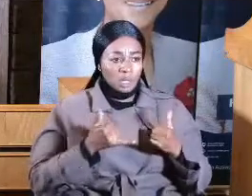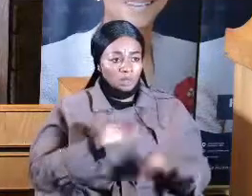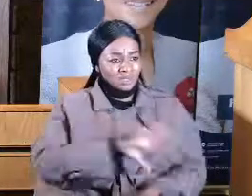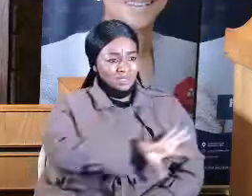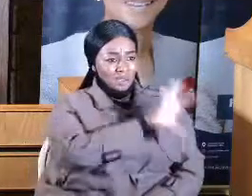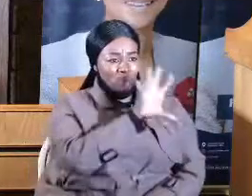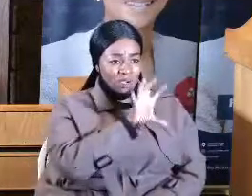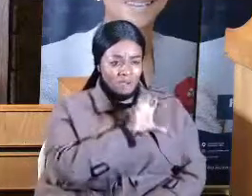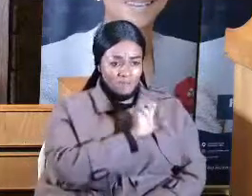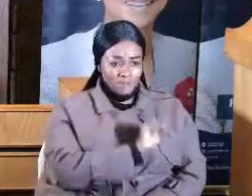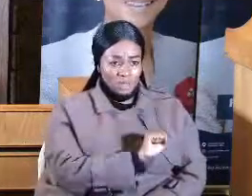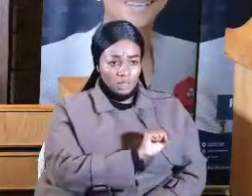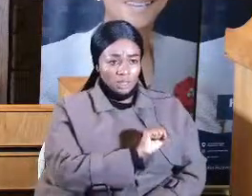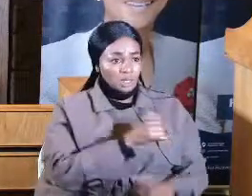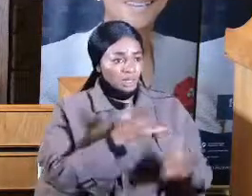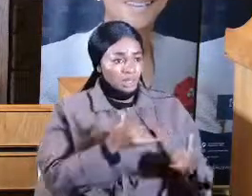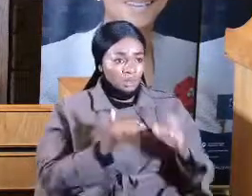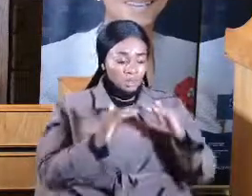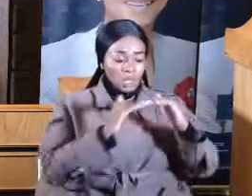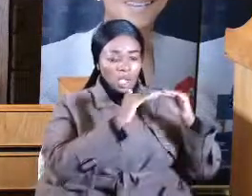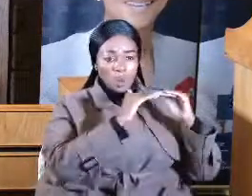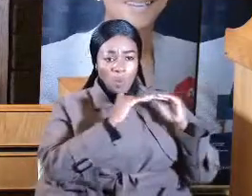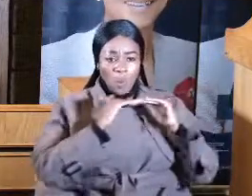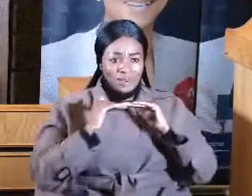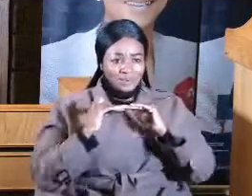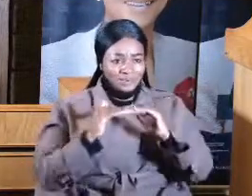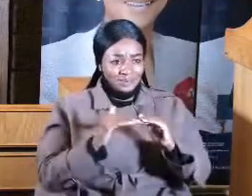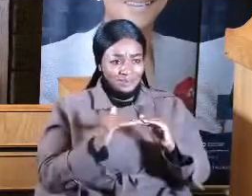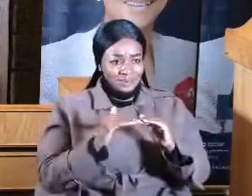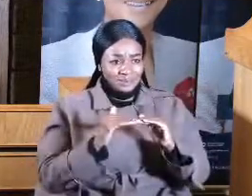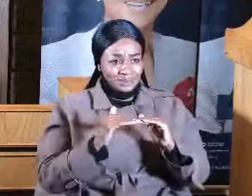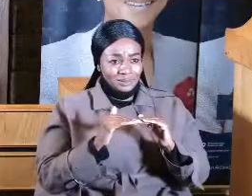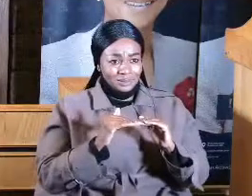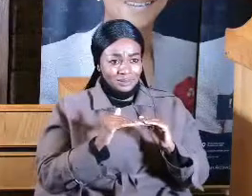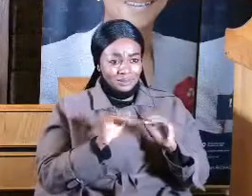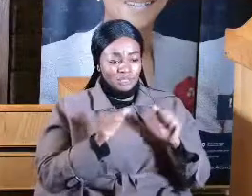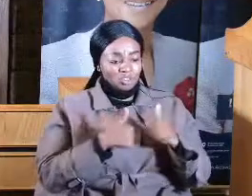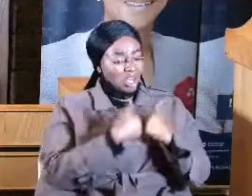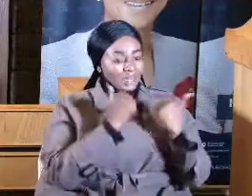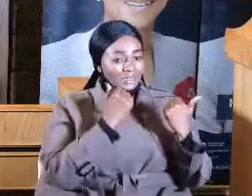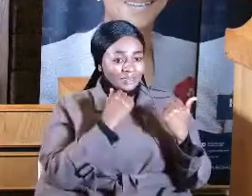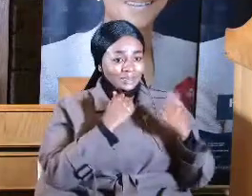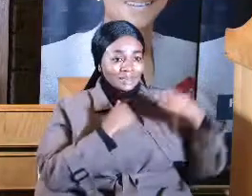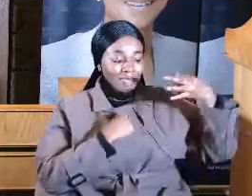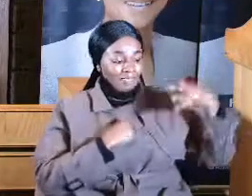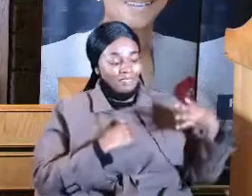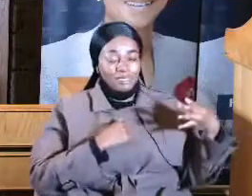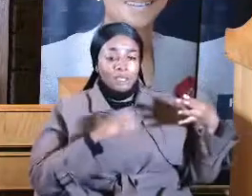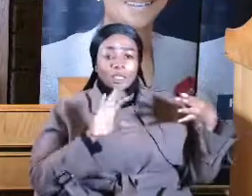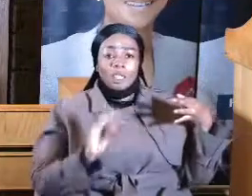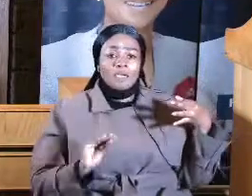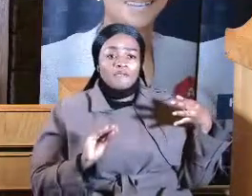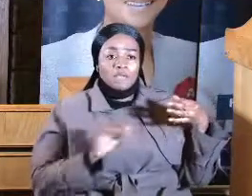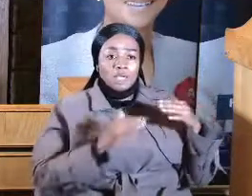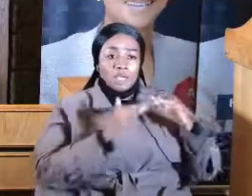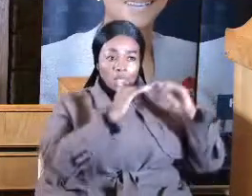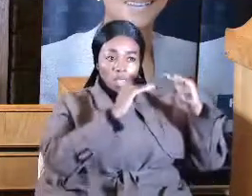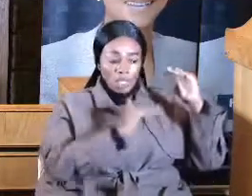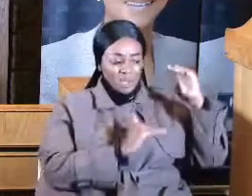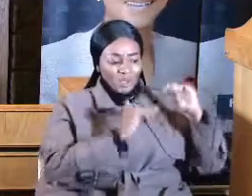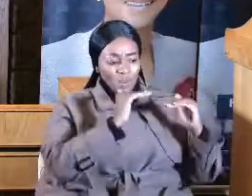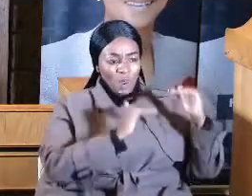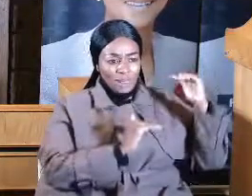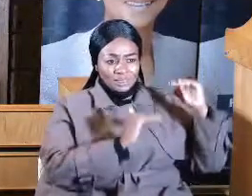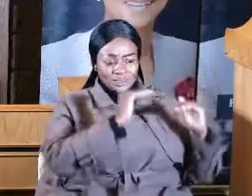three inequalities, the three triple challenges, which are the inequality,